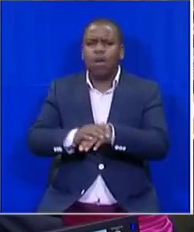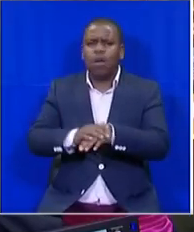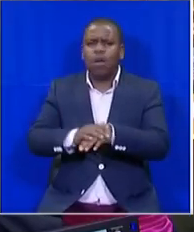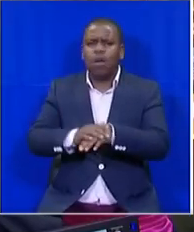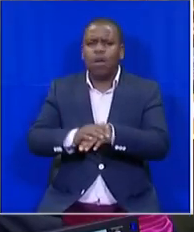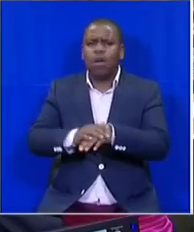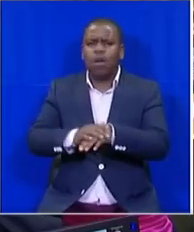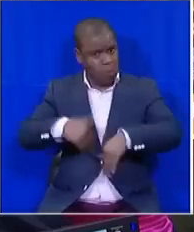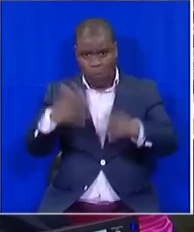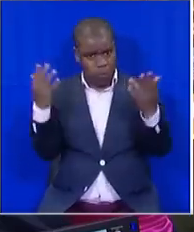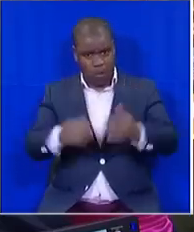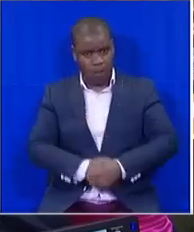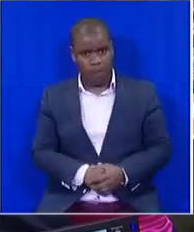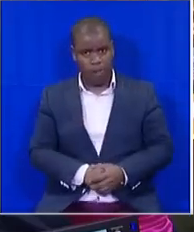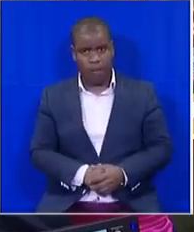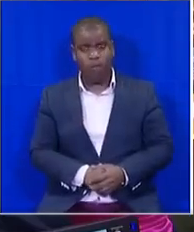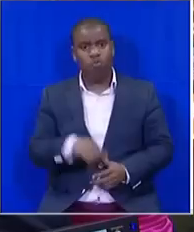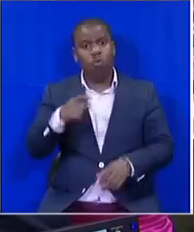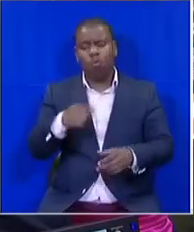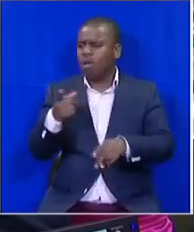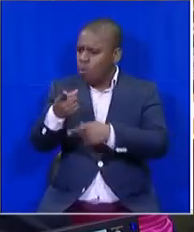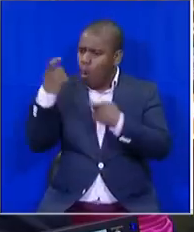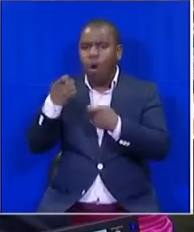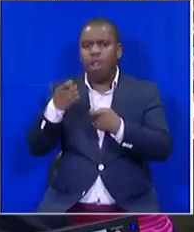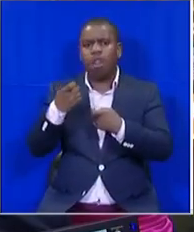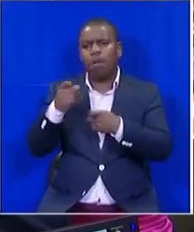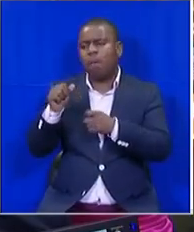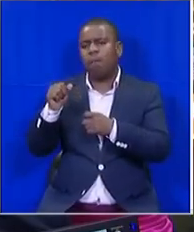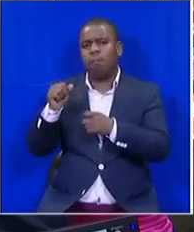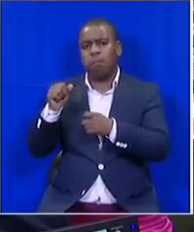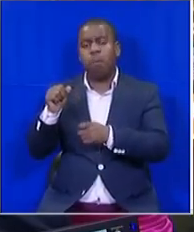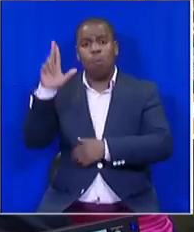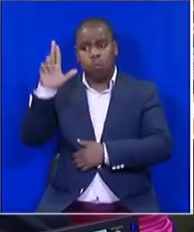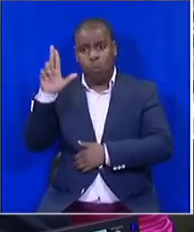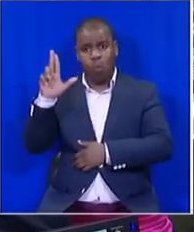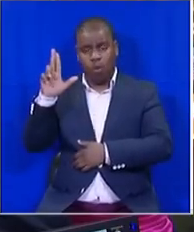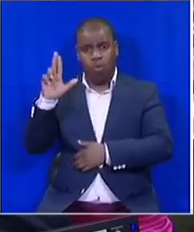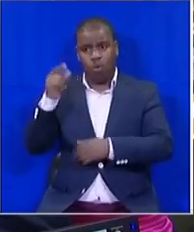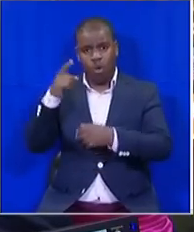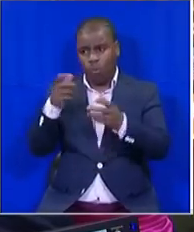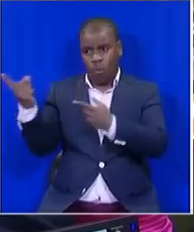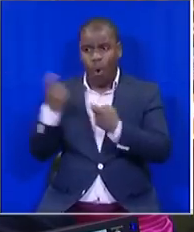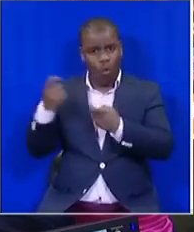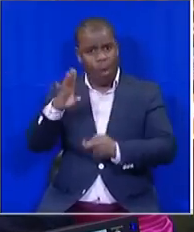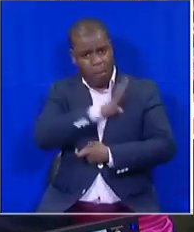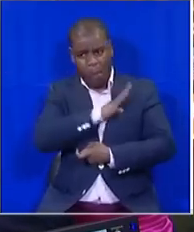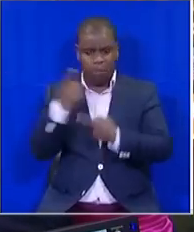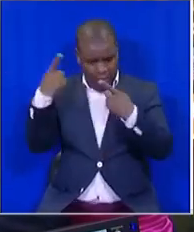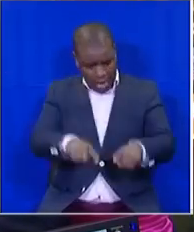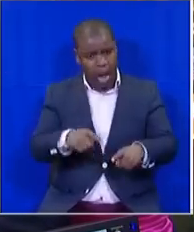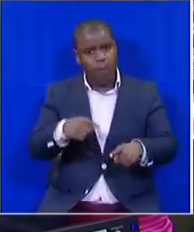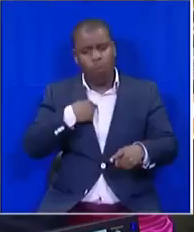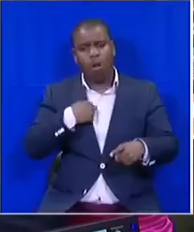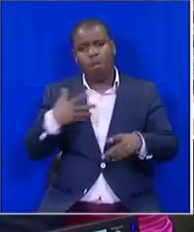to you You're a disgrace to as a down. Speaker. And you can call the Parliamentary the Protection. Honourable you scene. Can call the Parliamentary Protection Services. The you're Honourable an